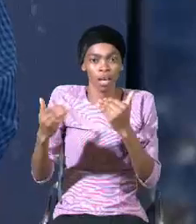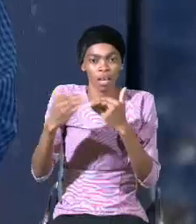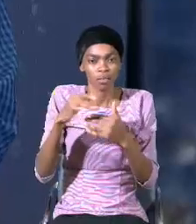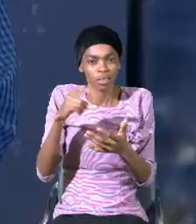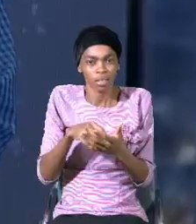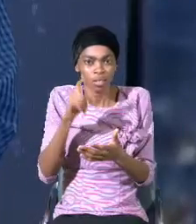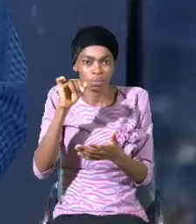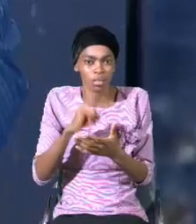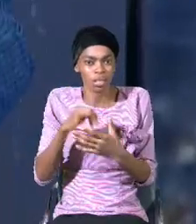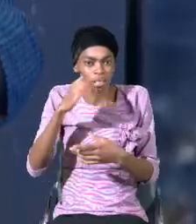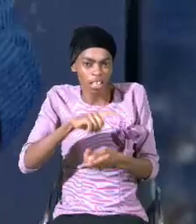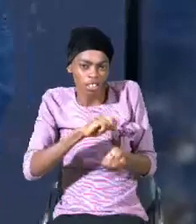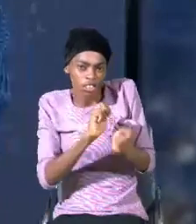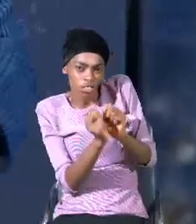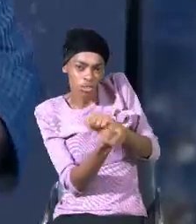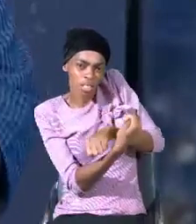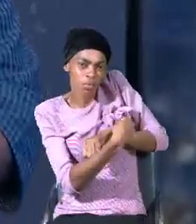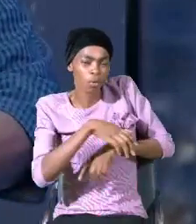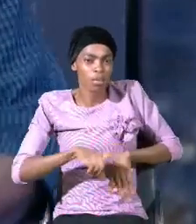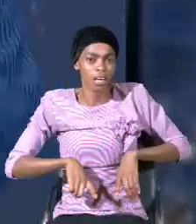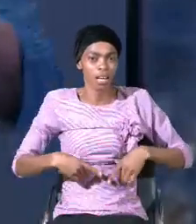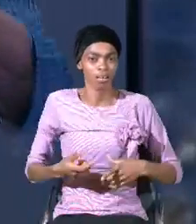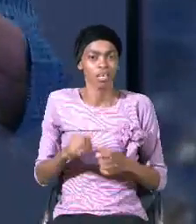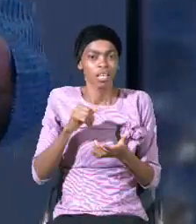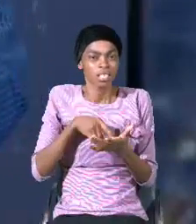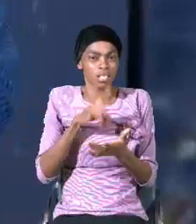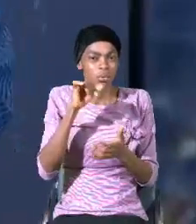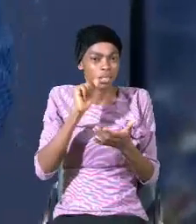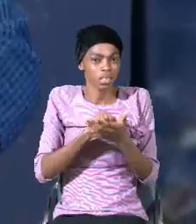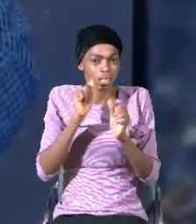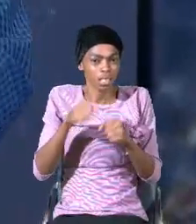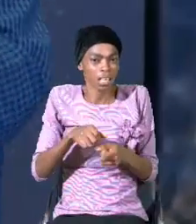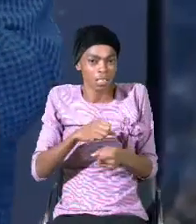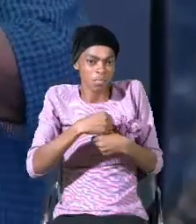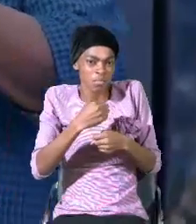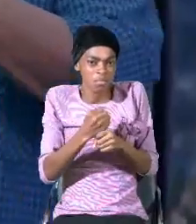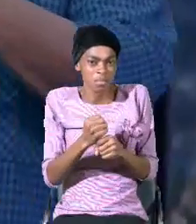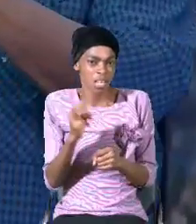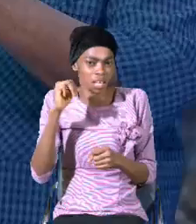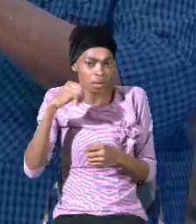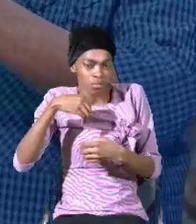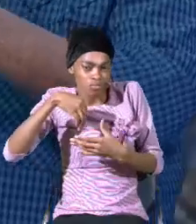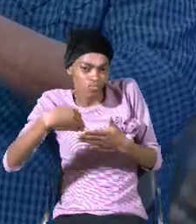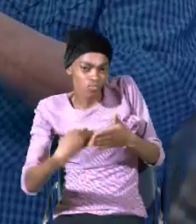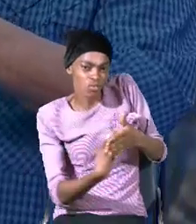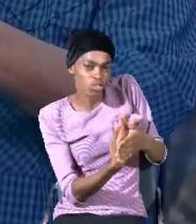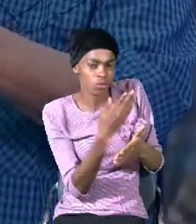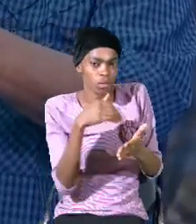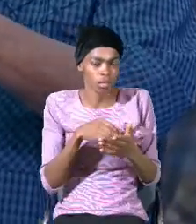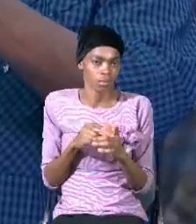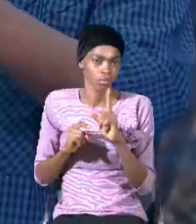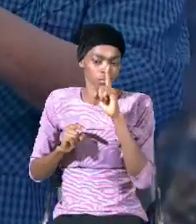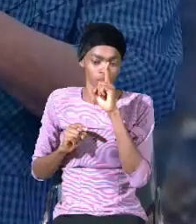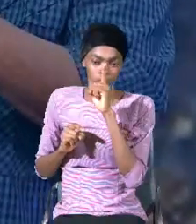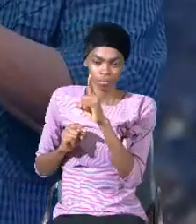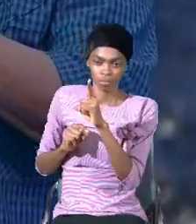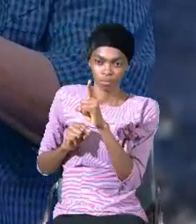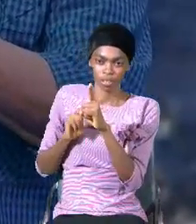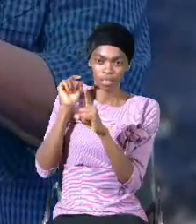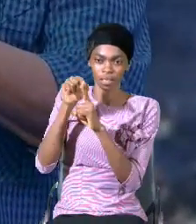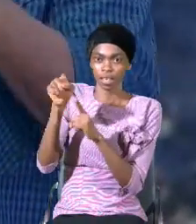reform life, this one that can make him all over again, he pointed at him, he said that